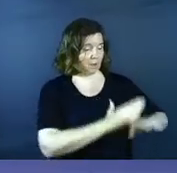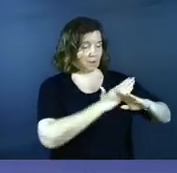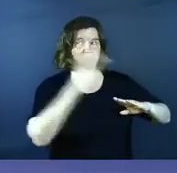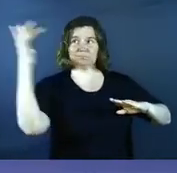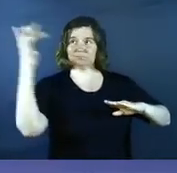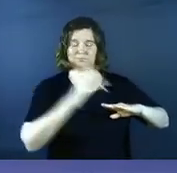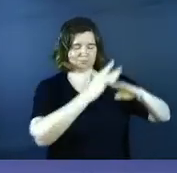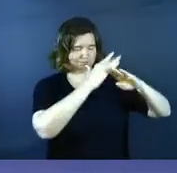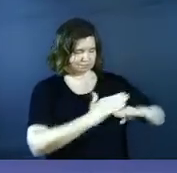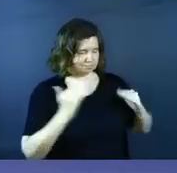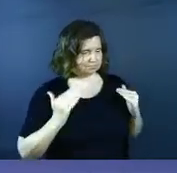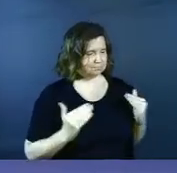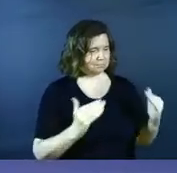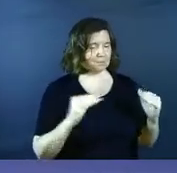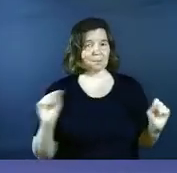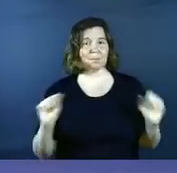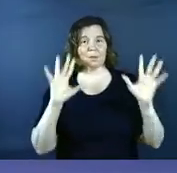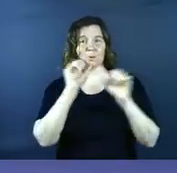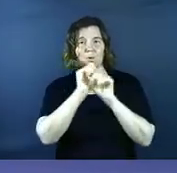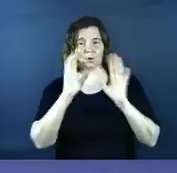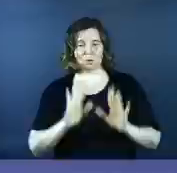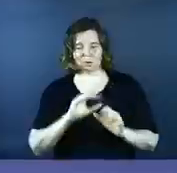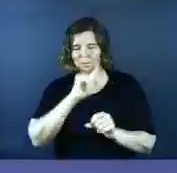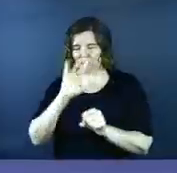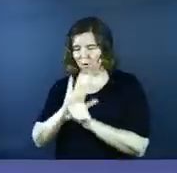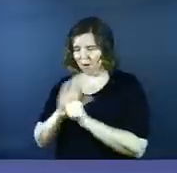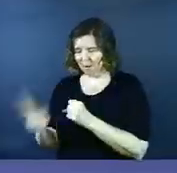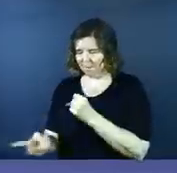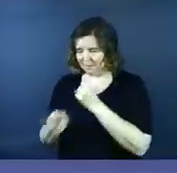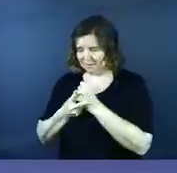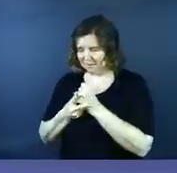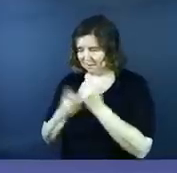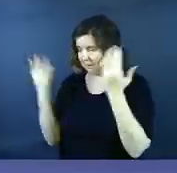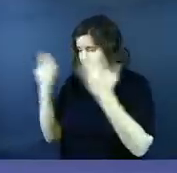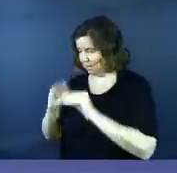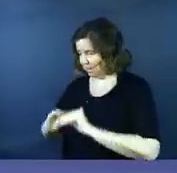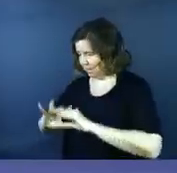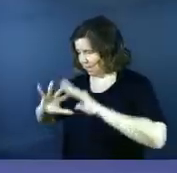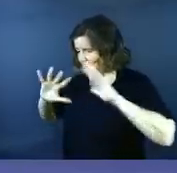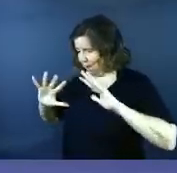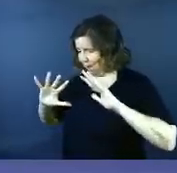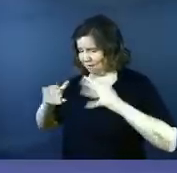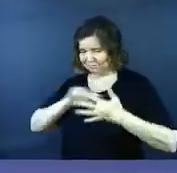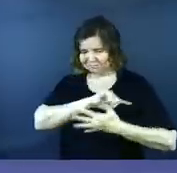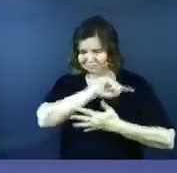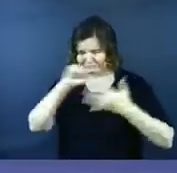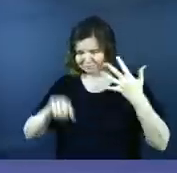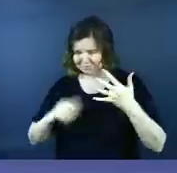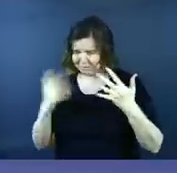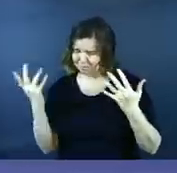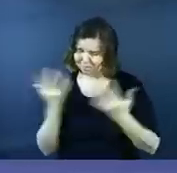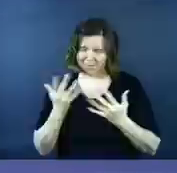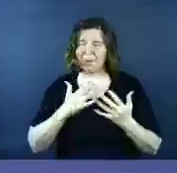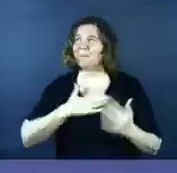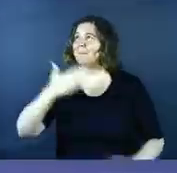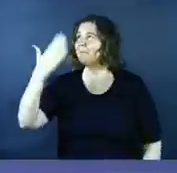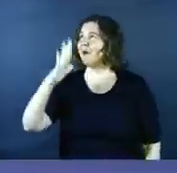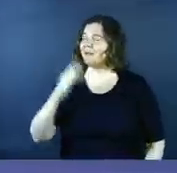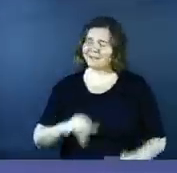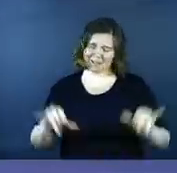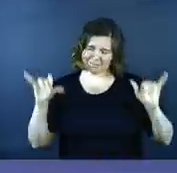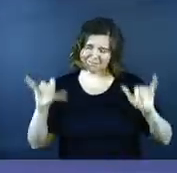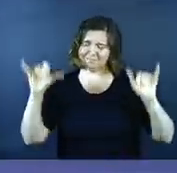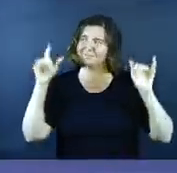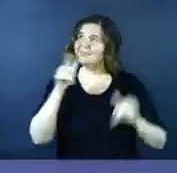are waymaker, miracle worker, promise keeper, light in the darkness,